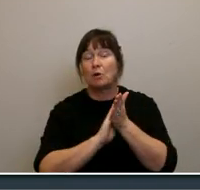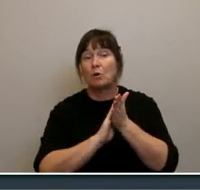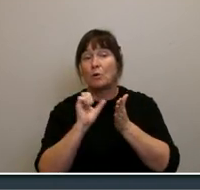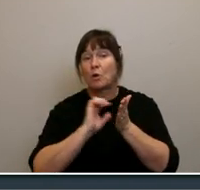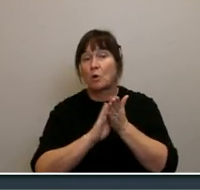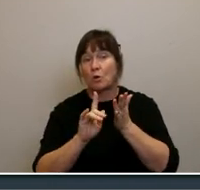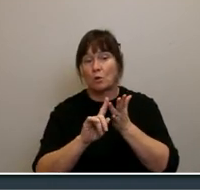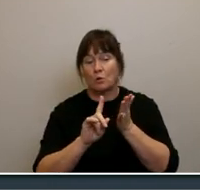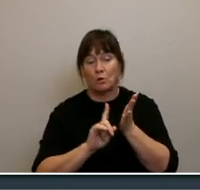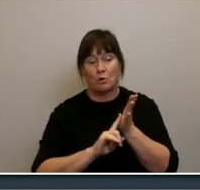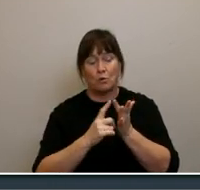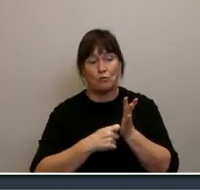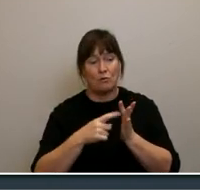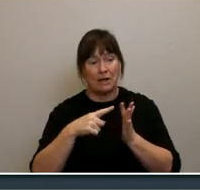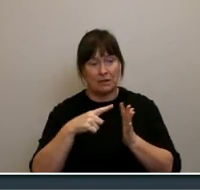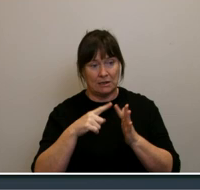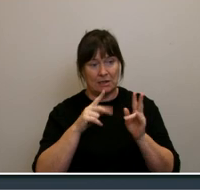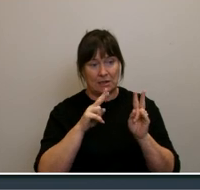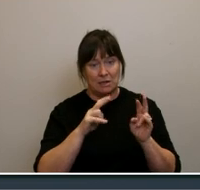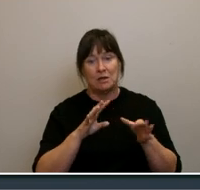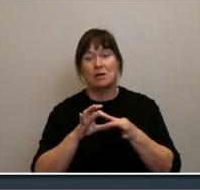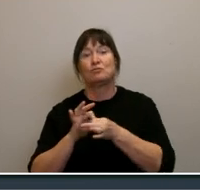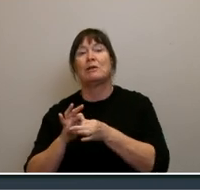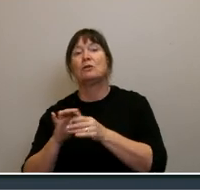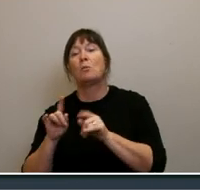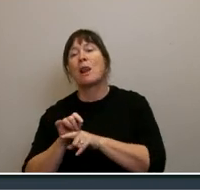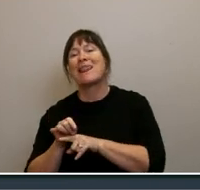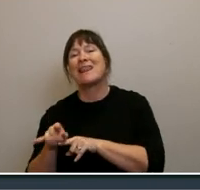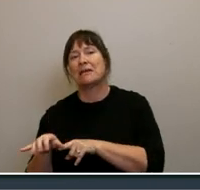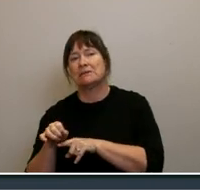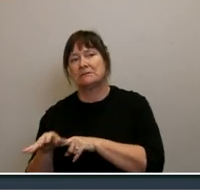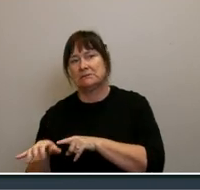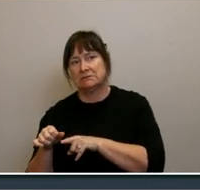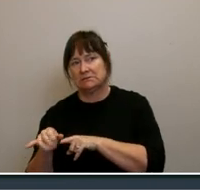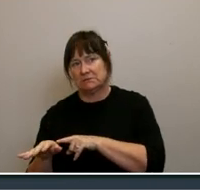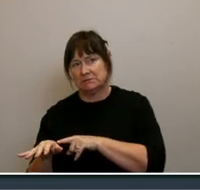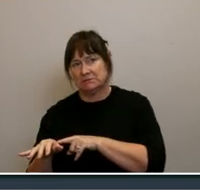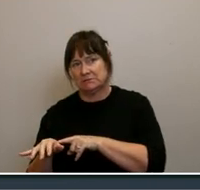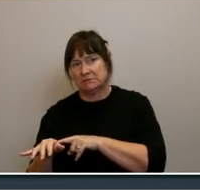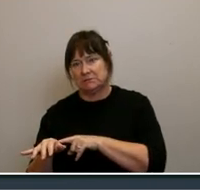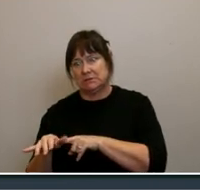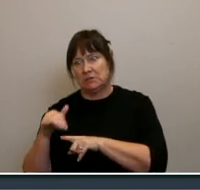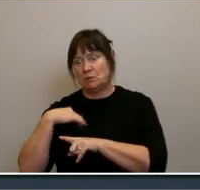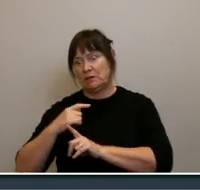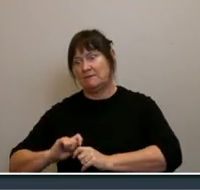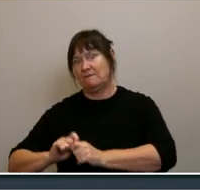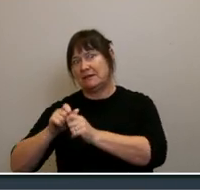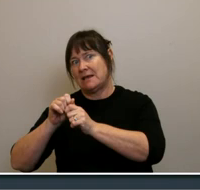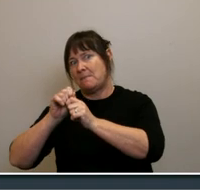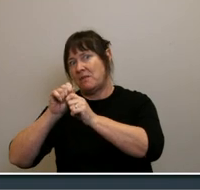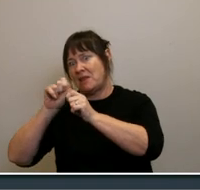water is related to leakage. And until we correct the